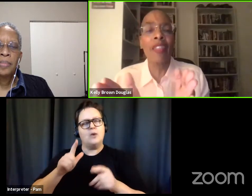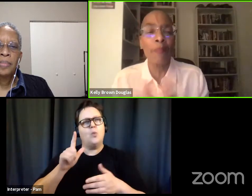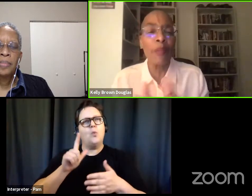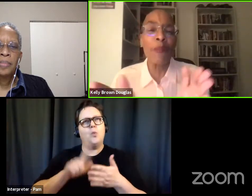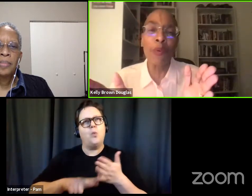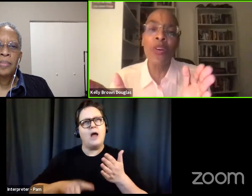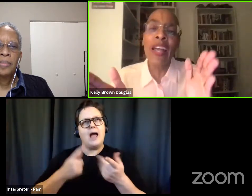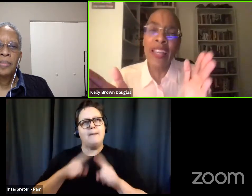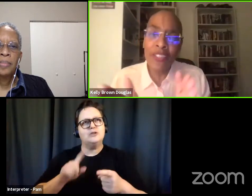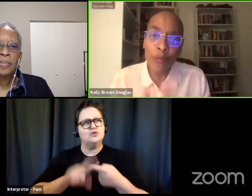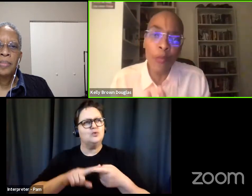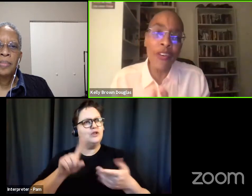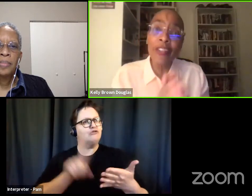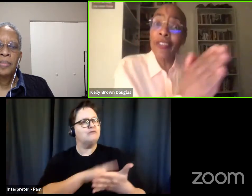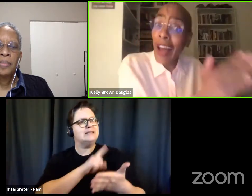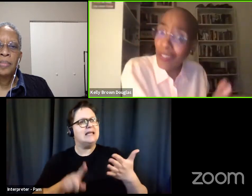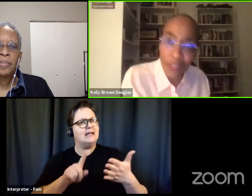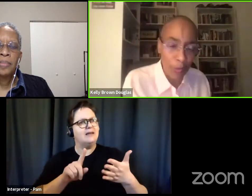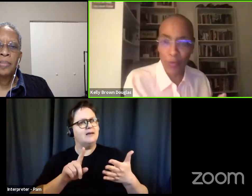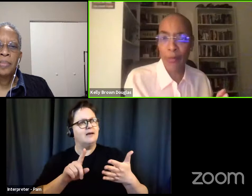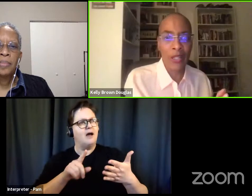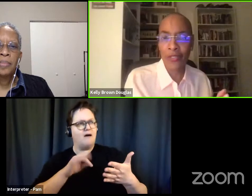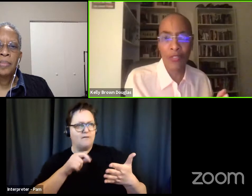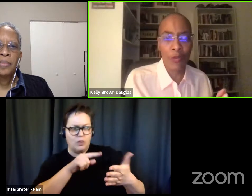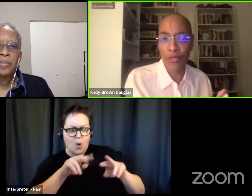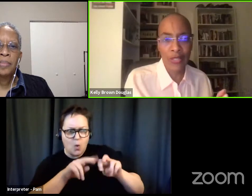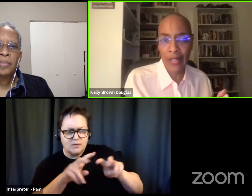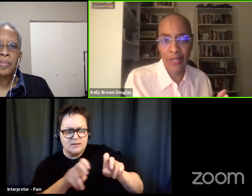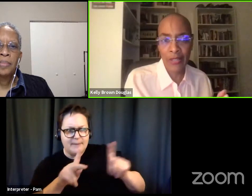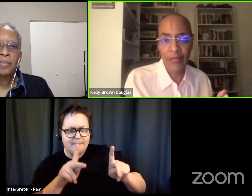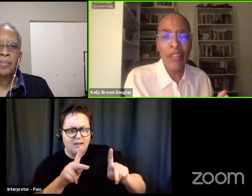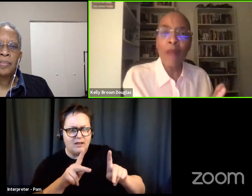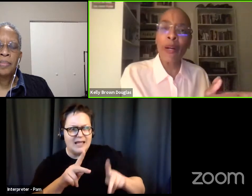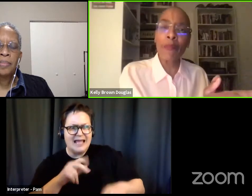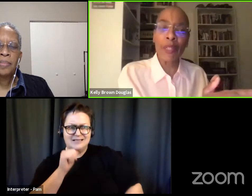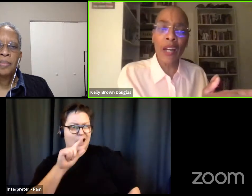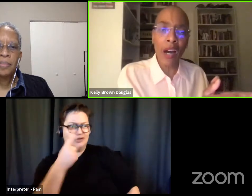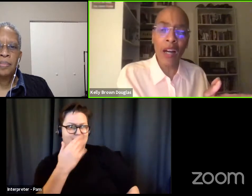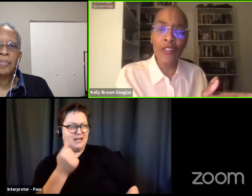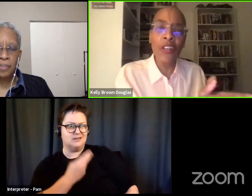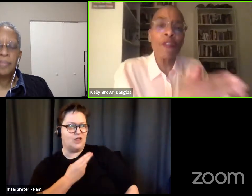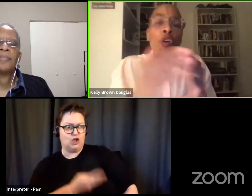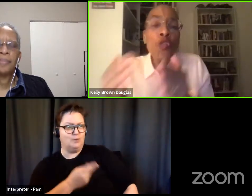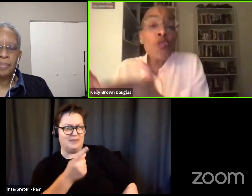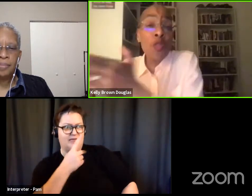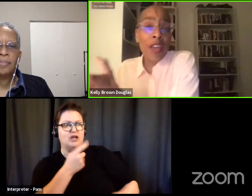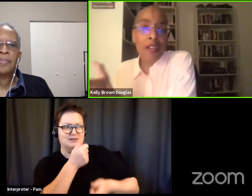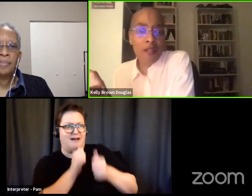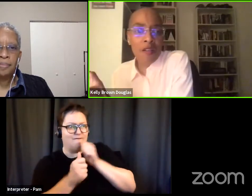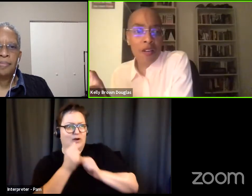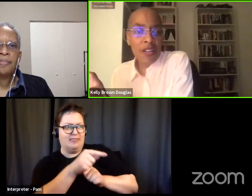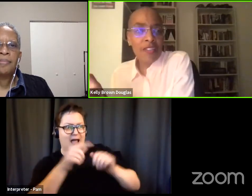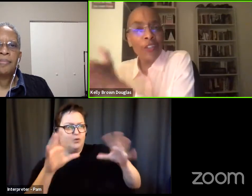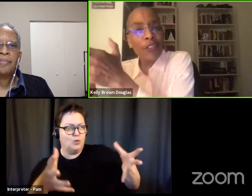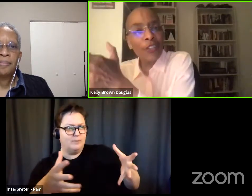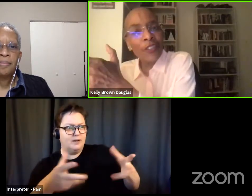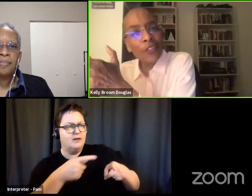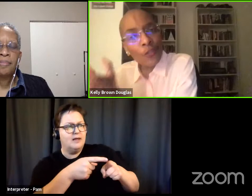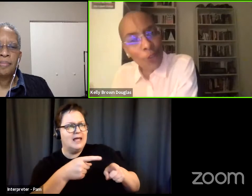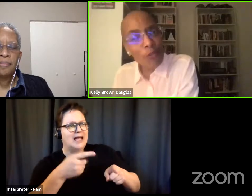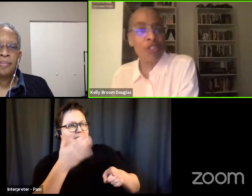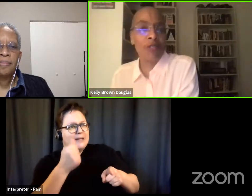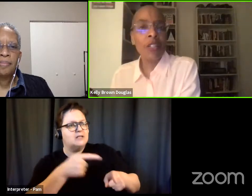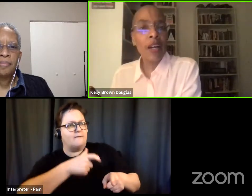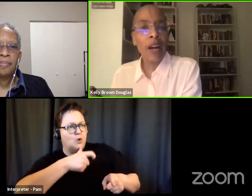suffering that people experience, not simply because of their mortality, mm-hmm. but because of who they are,